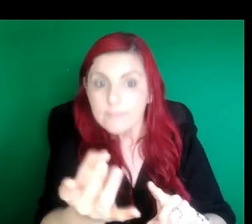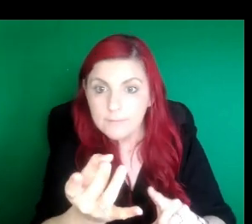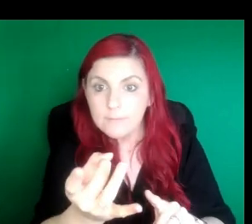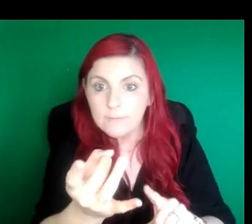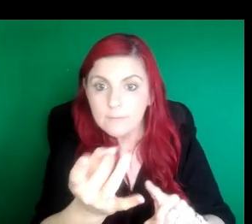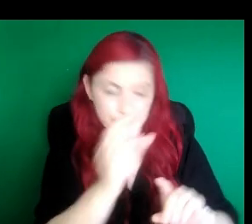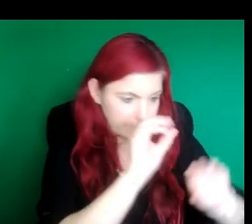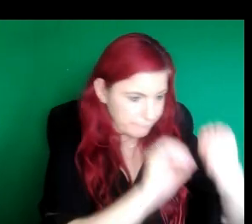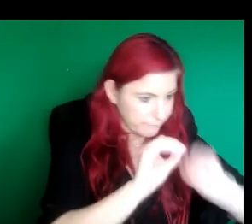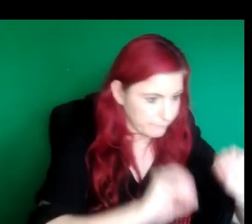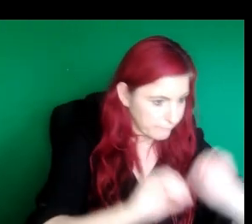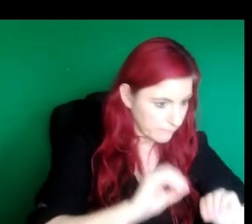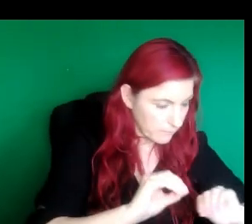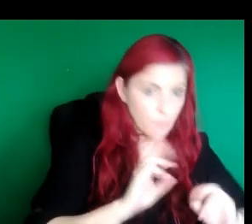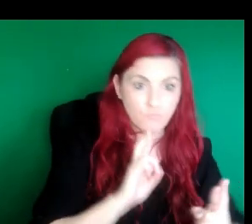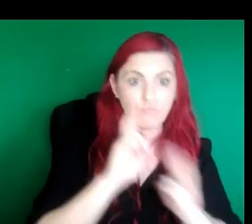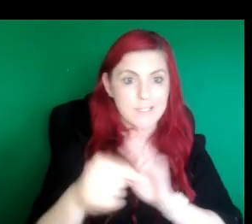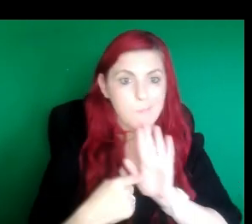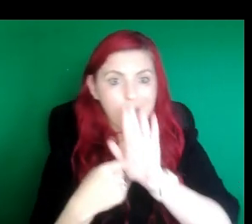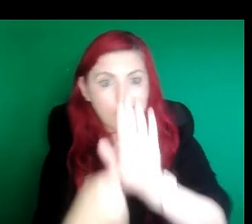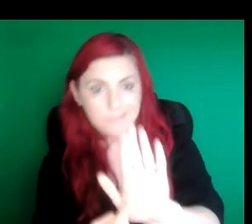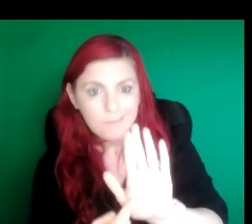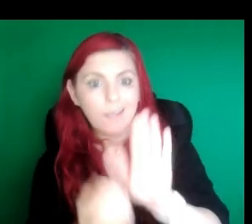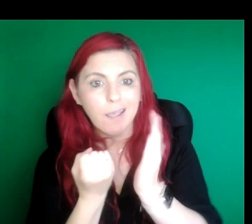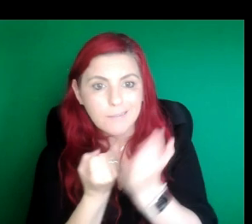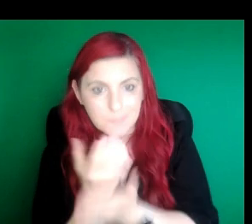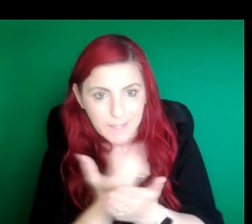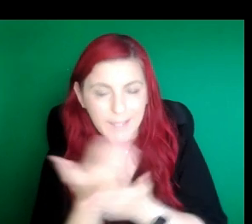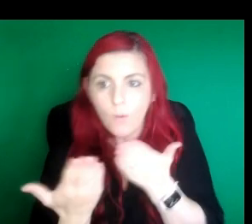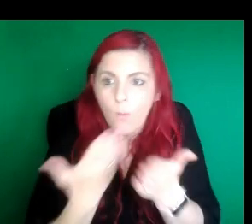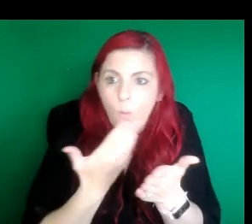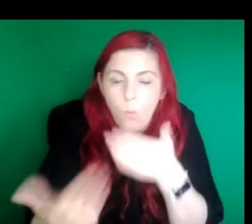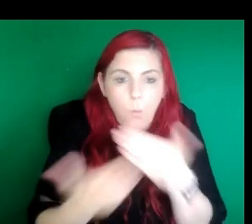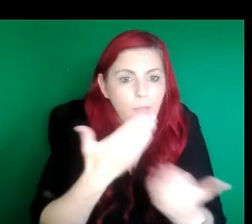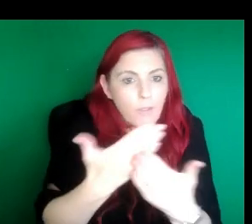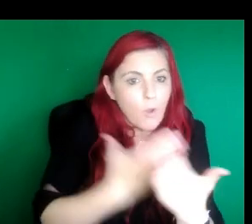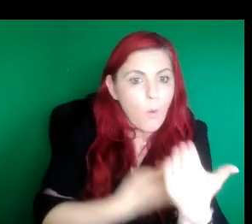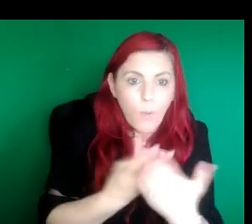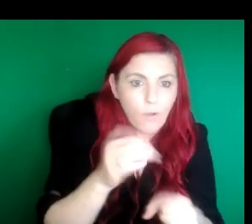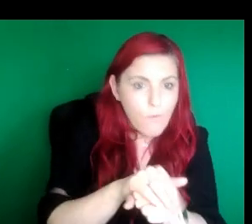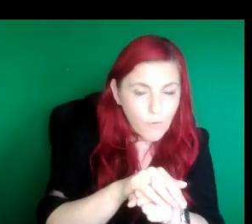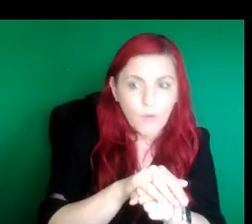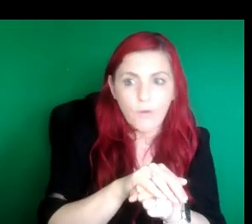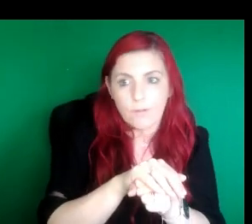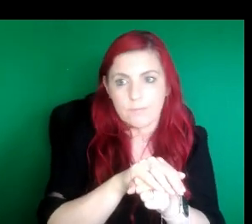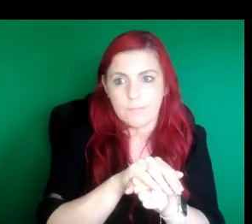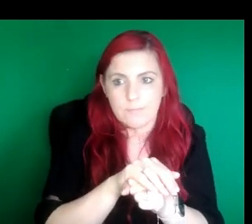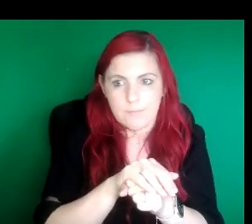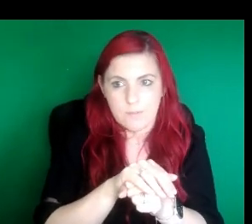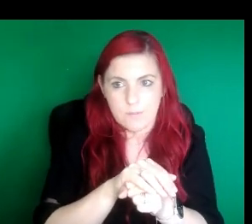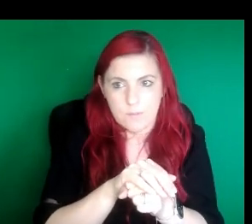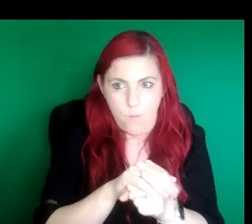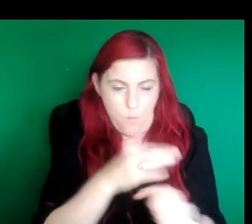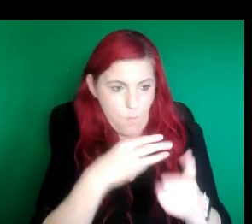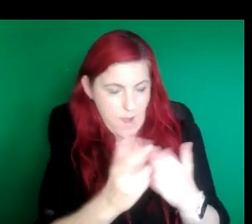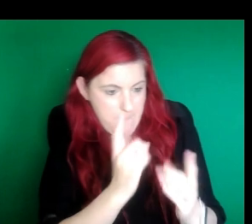need to communicate this clearly to deaf people, what the parameters of this law are, because, you know, at the time of the passing of some